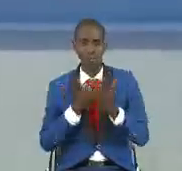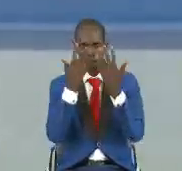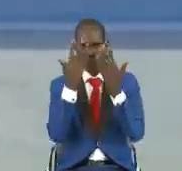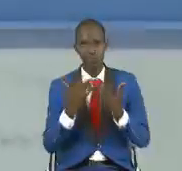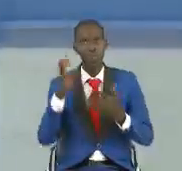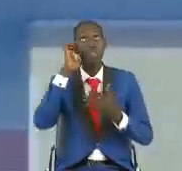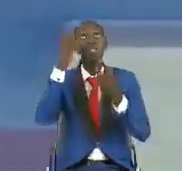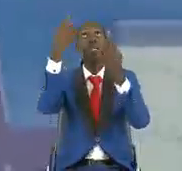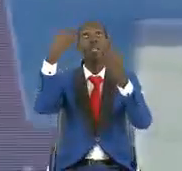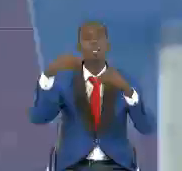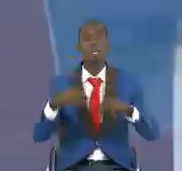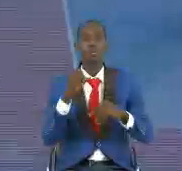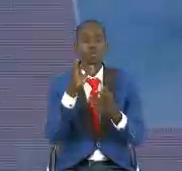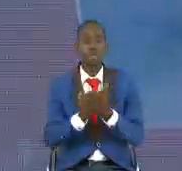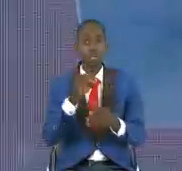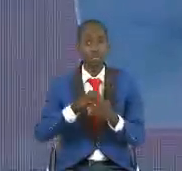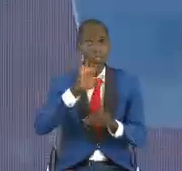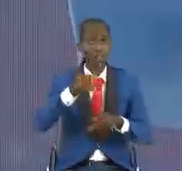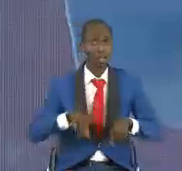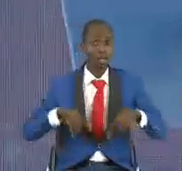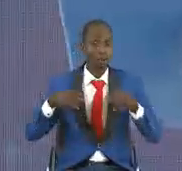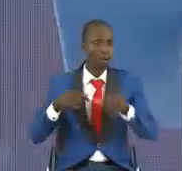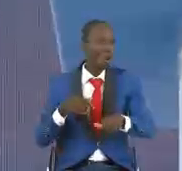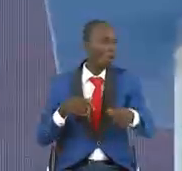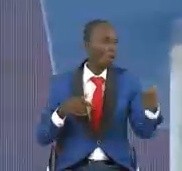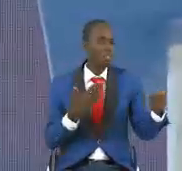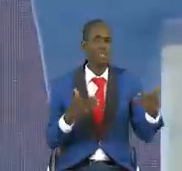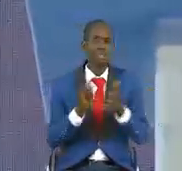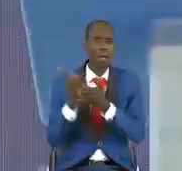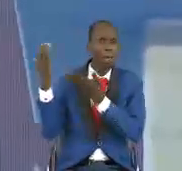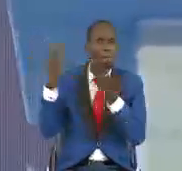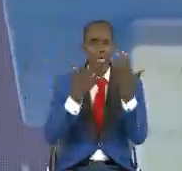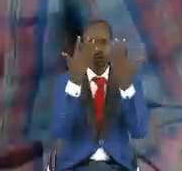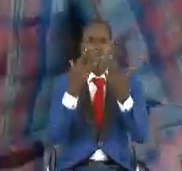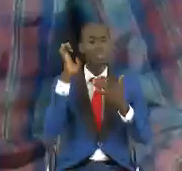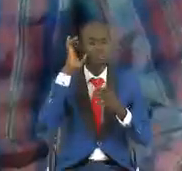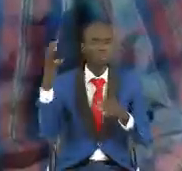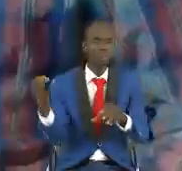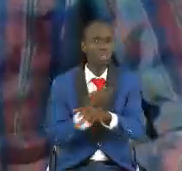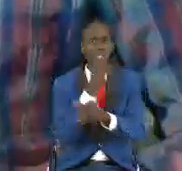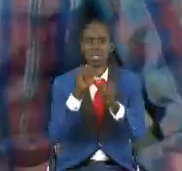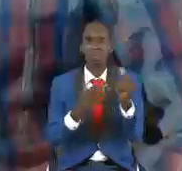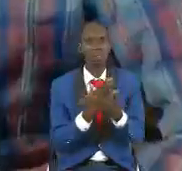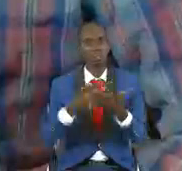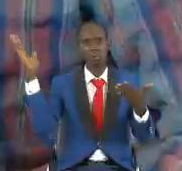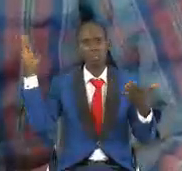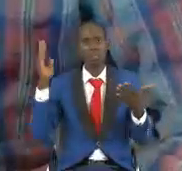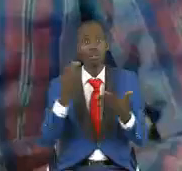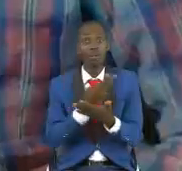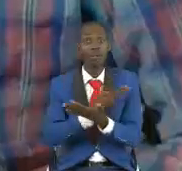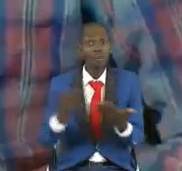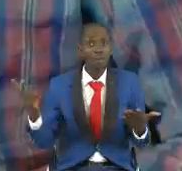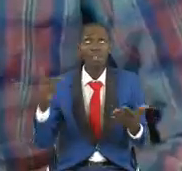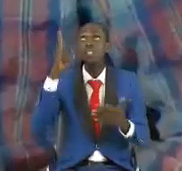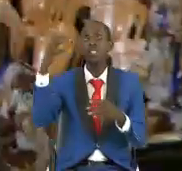that in your life, all that thing that causes sorrow, he'll carry everything away. Failure, he'll carry